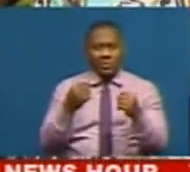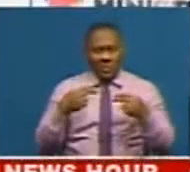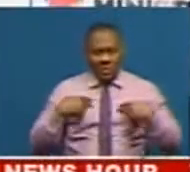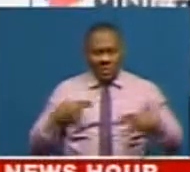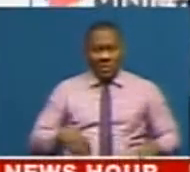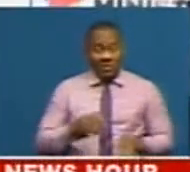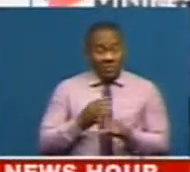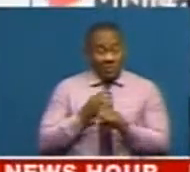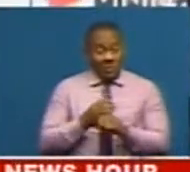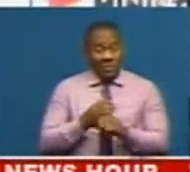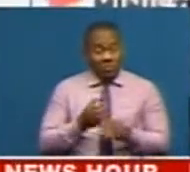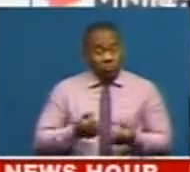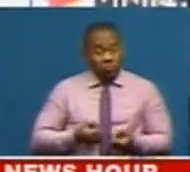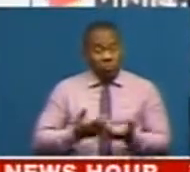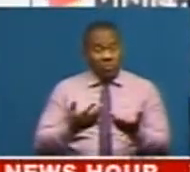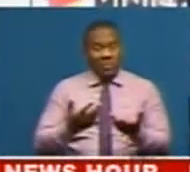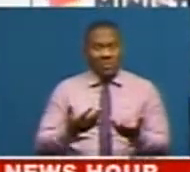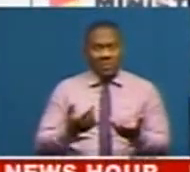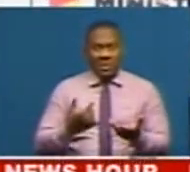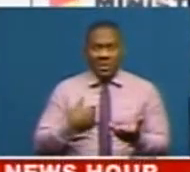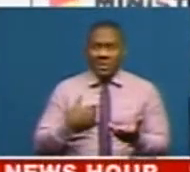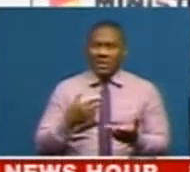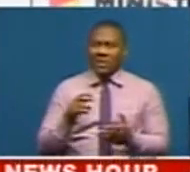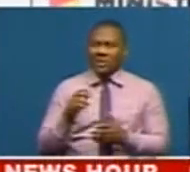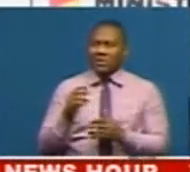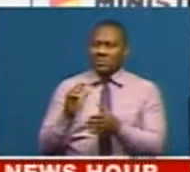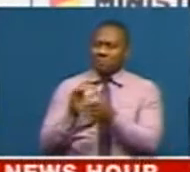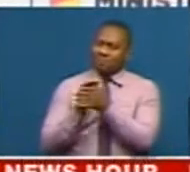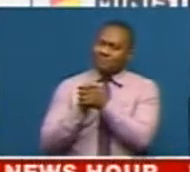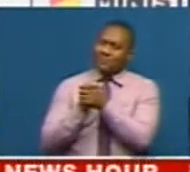delivery, then we say kudos.